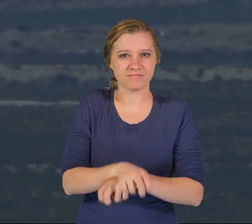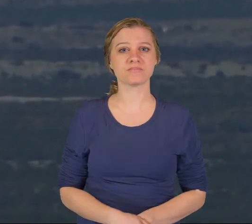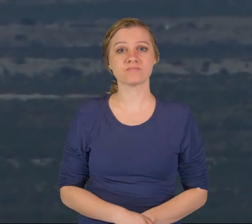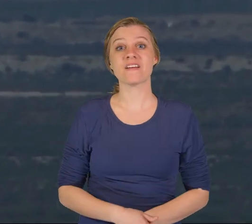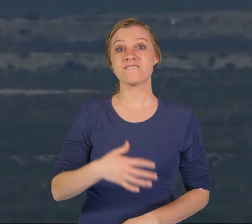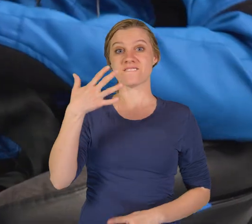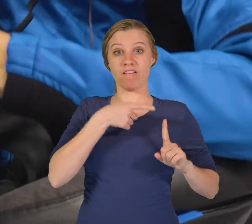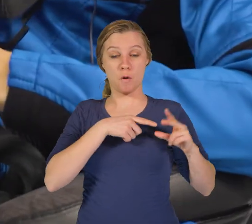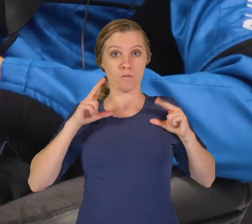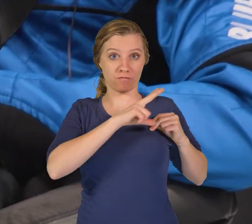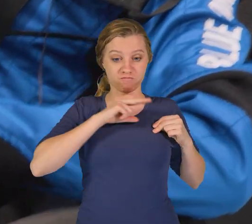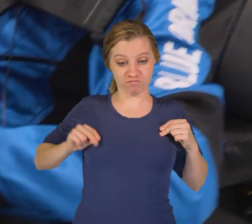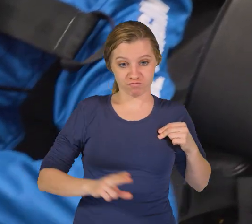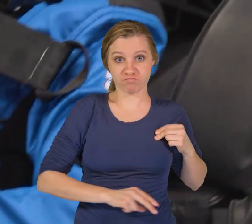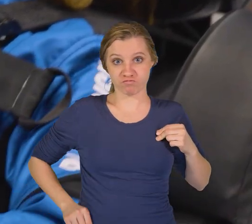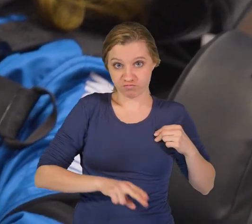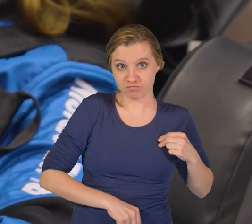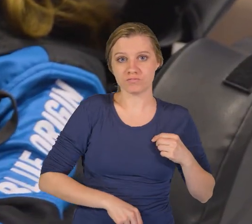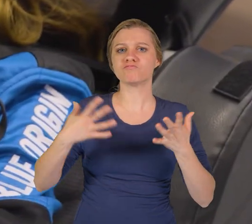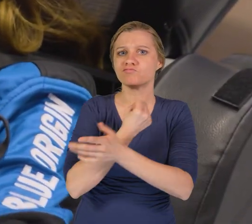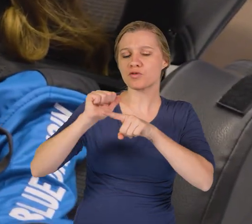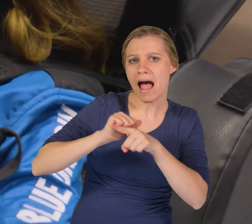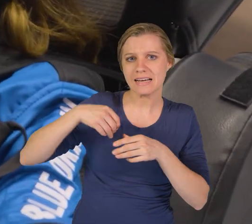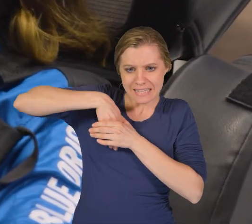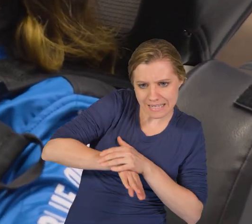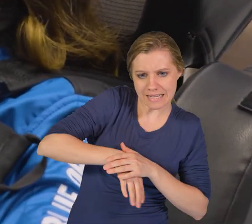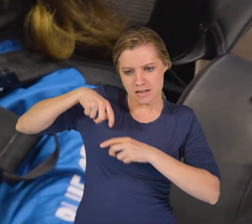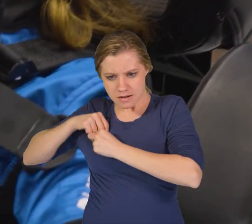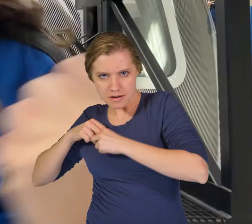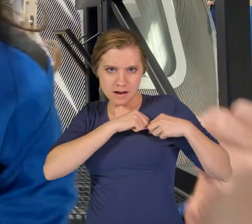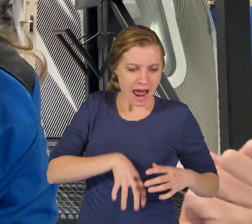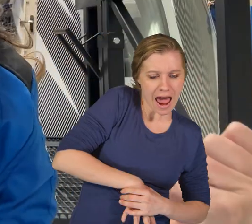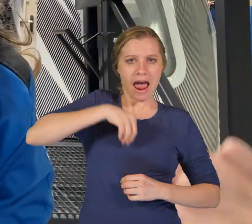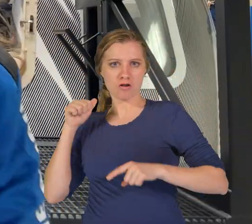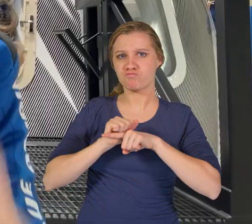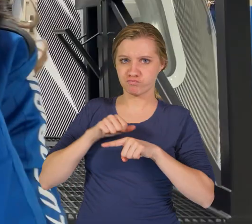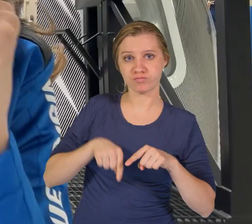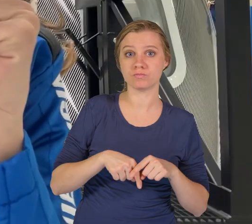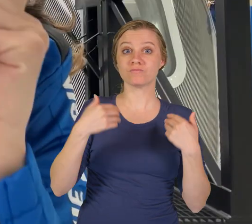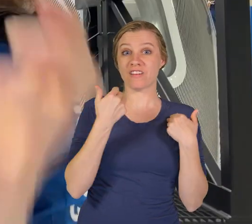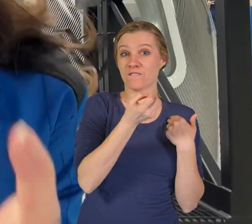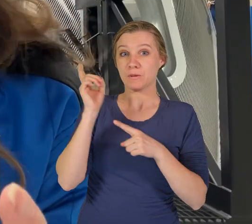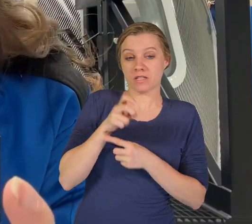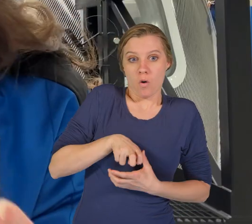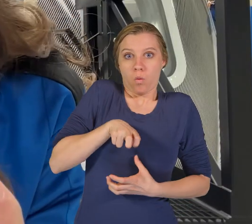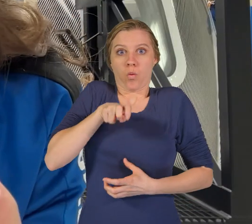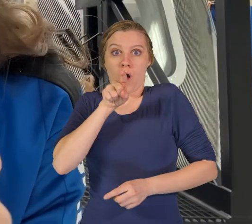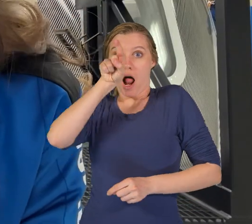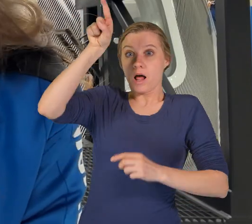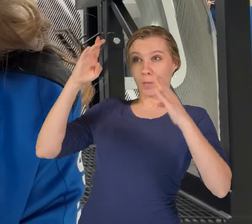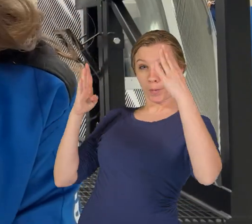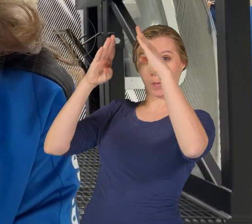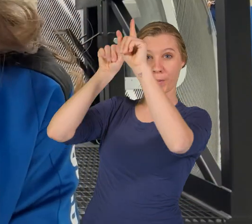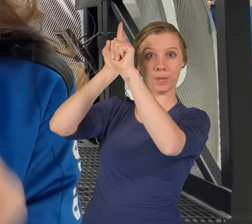positioned beneath you. We have a 5-point harness in there, and so we're going to practice getting in and out of that harness because the few minutes of weightlessness